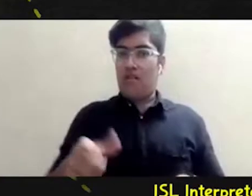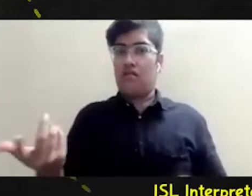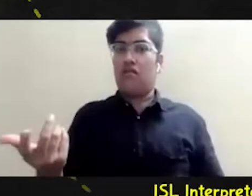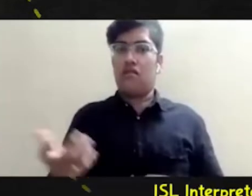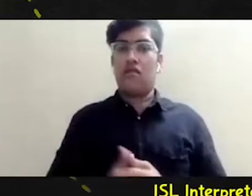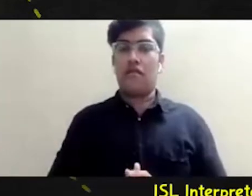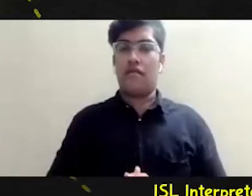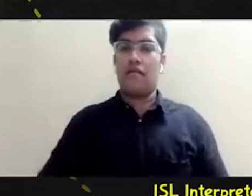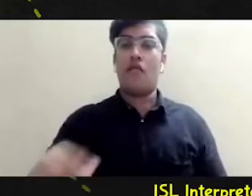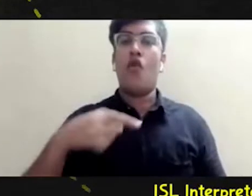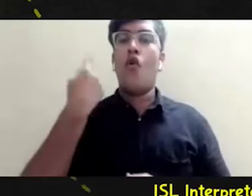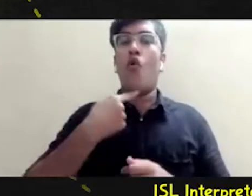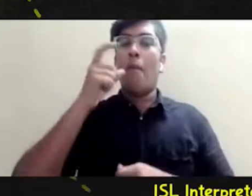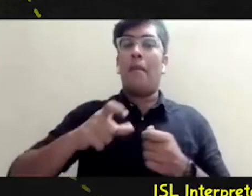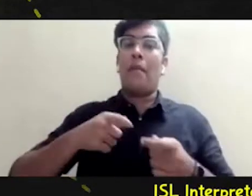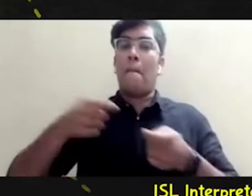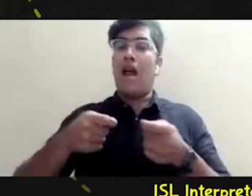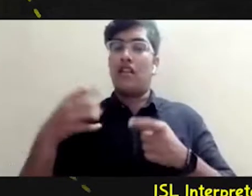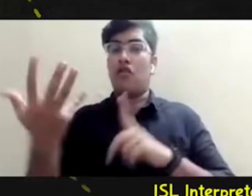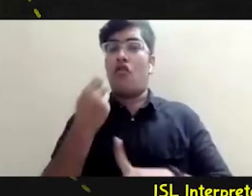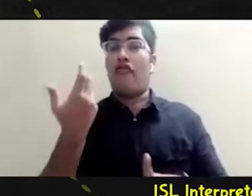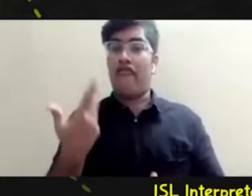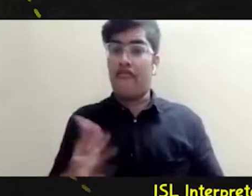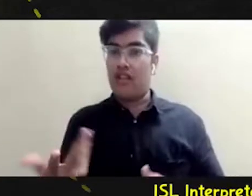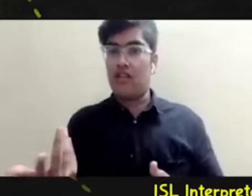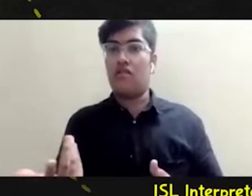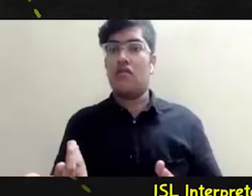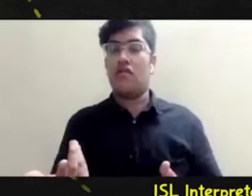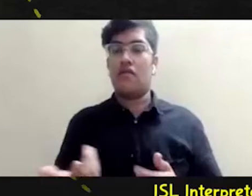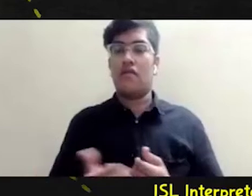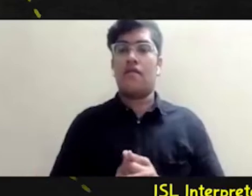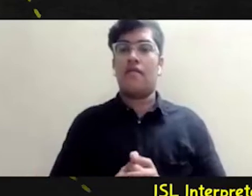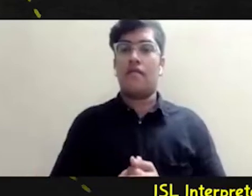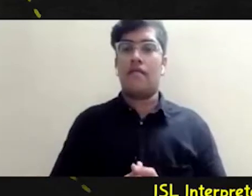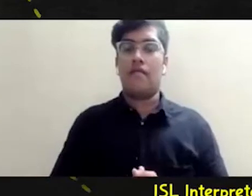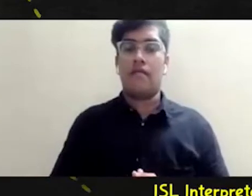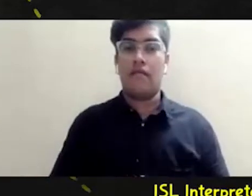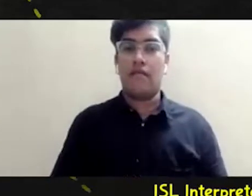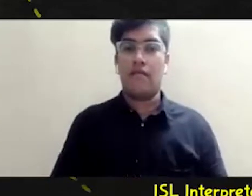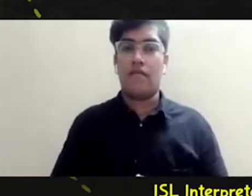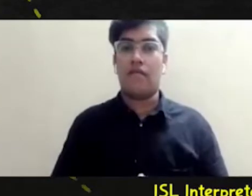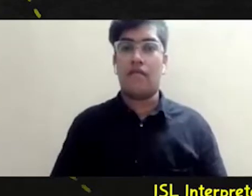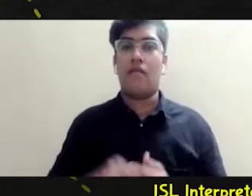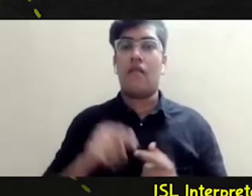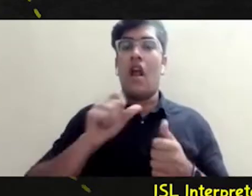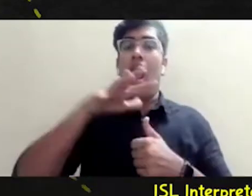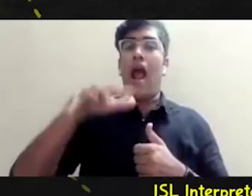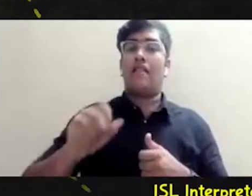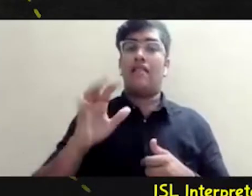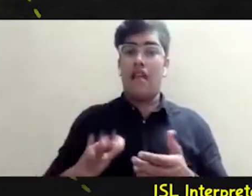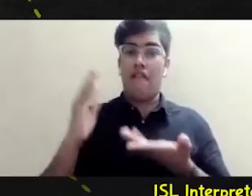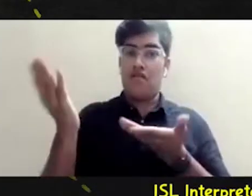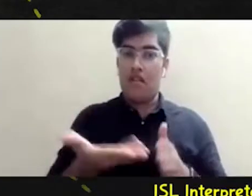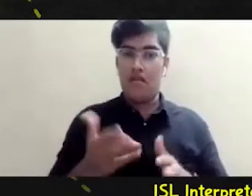who manage to enter the system after a lot of hurdle, there is no guarantee of accessing the service or privacy.